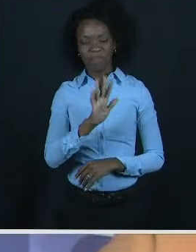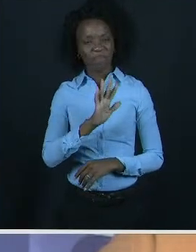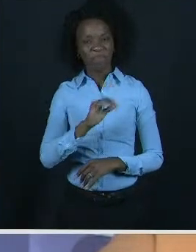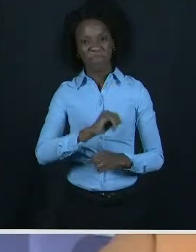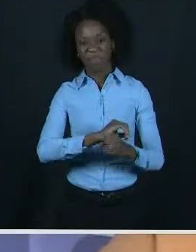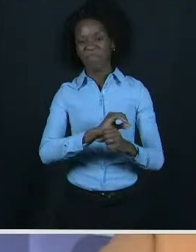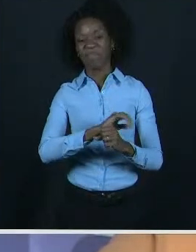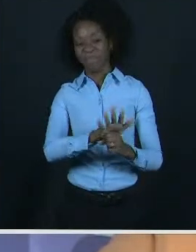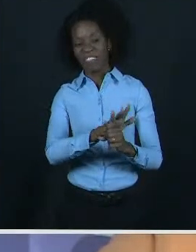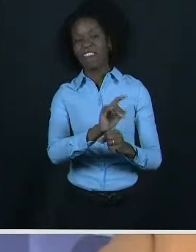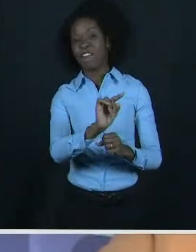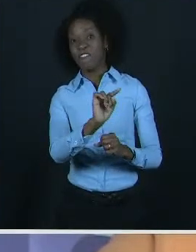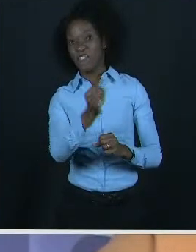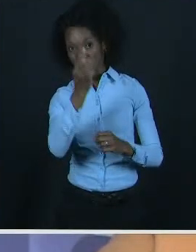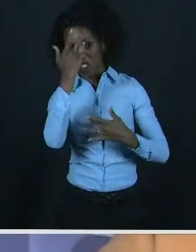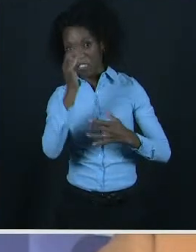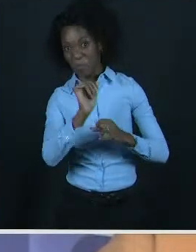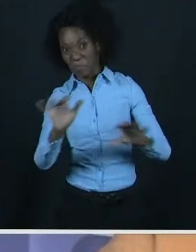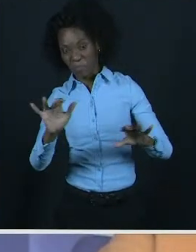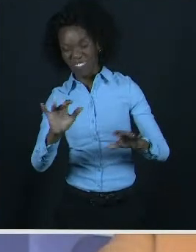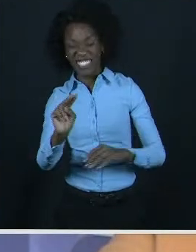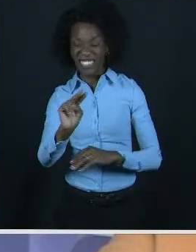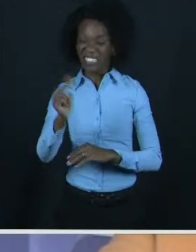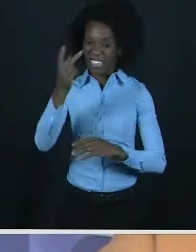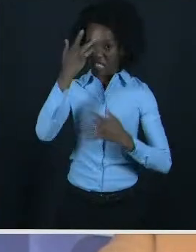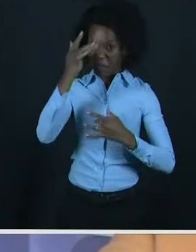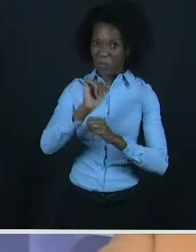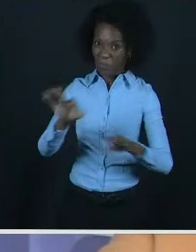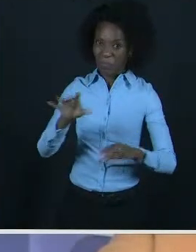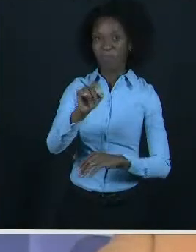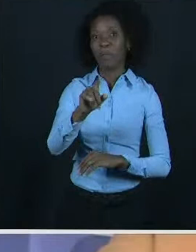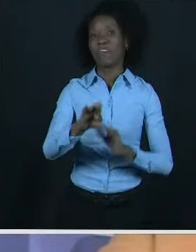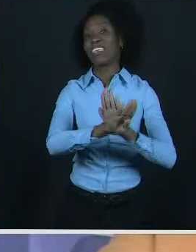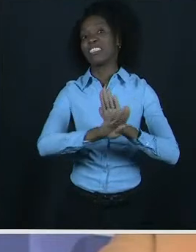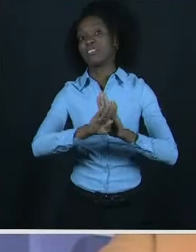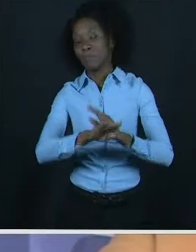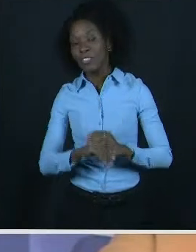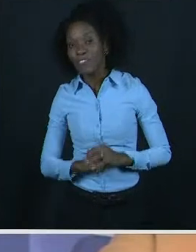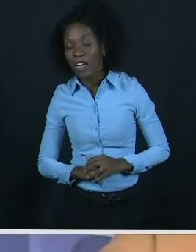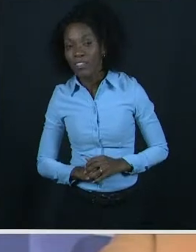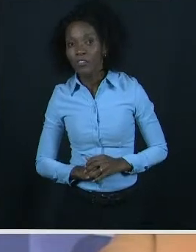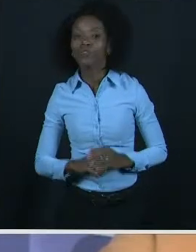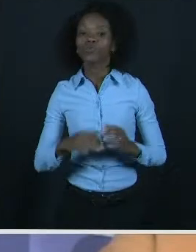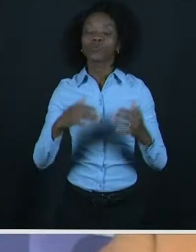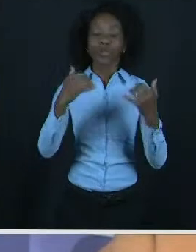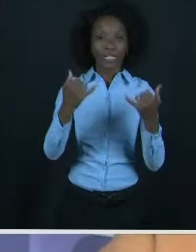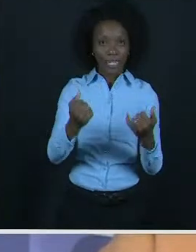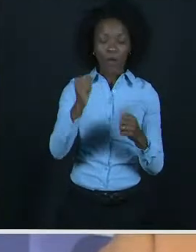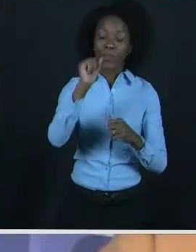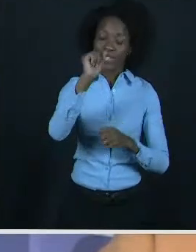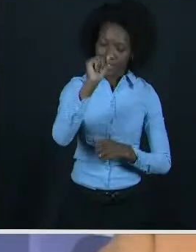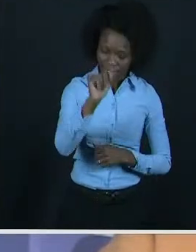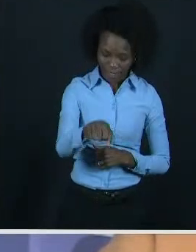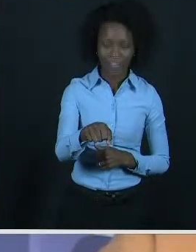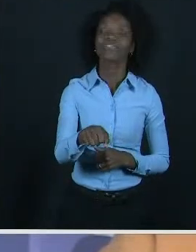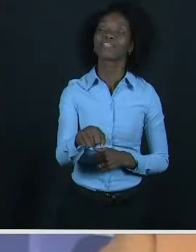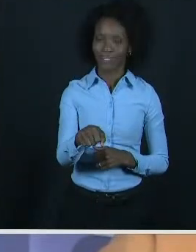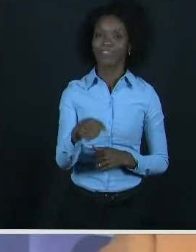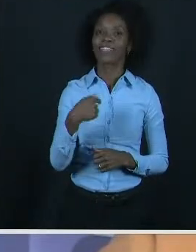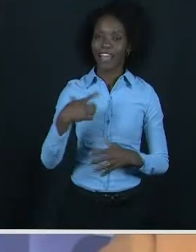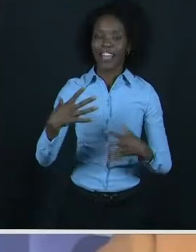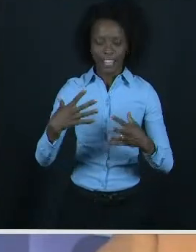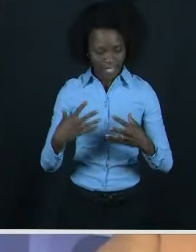you are right in saying we should now see this as the first pandemic,